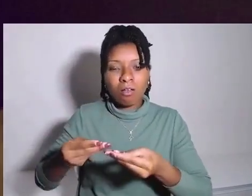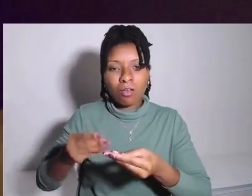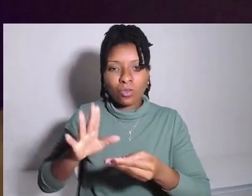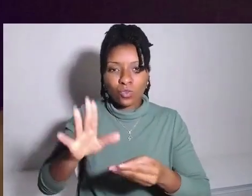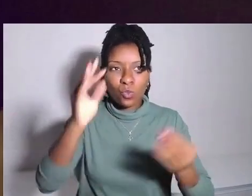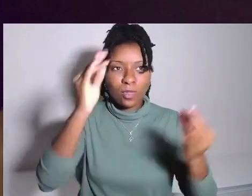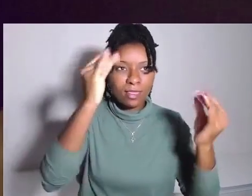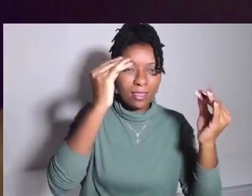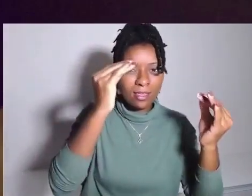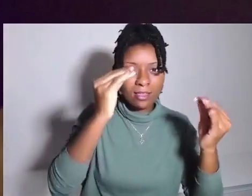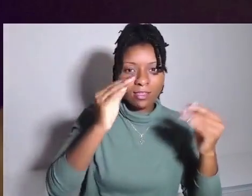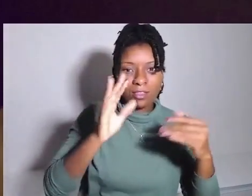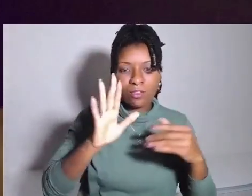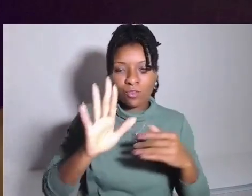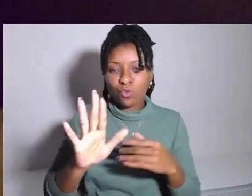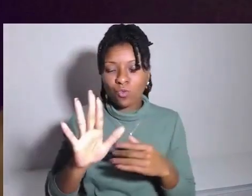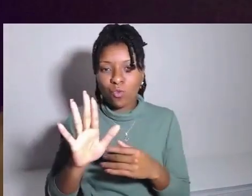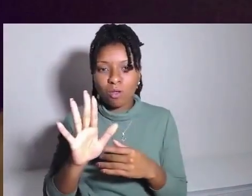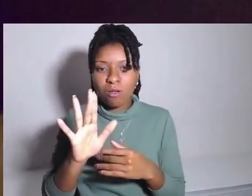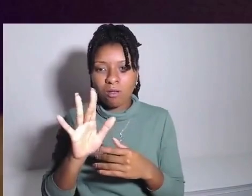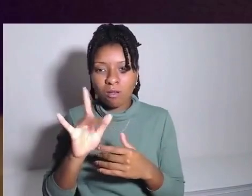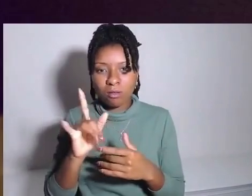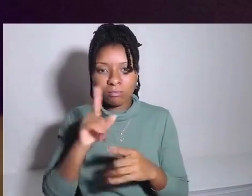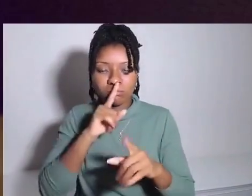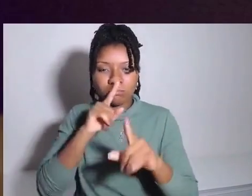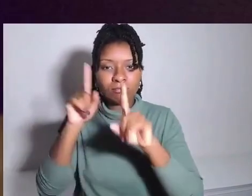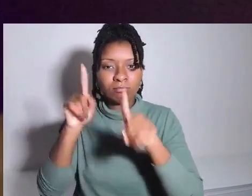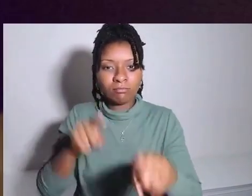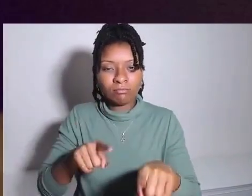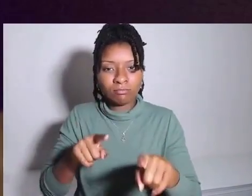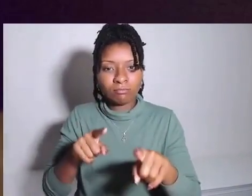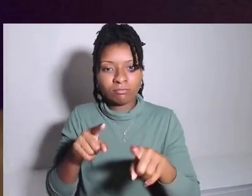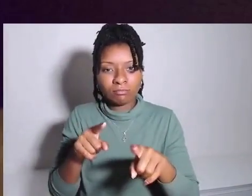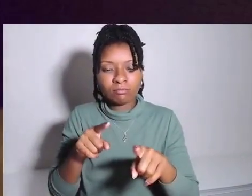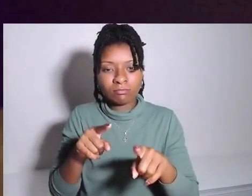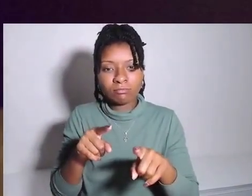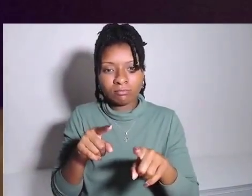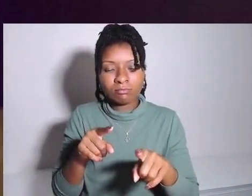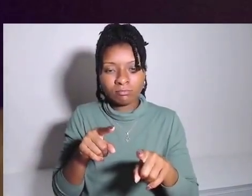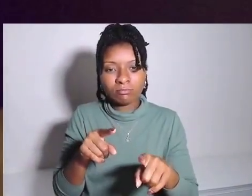speak into being, you will greet it.